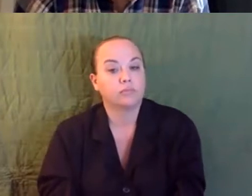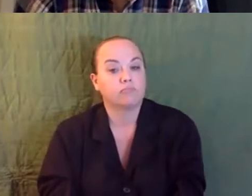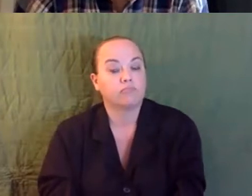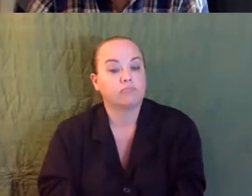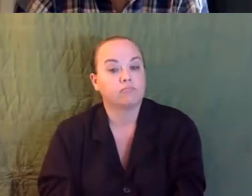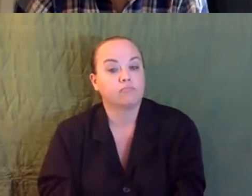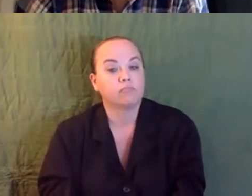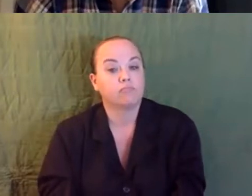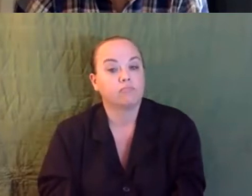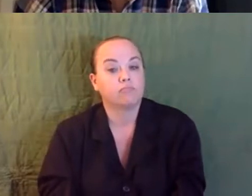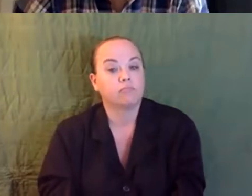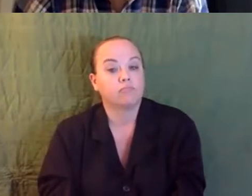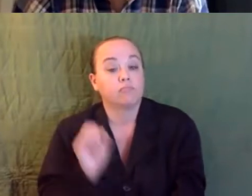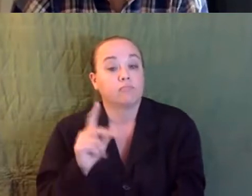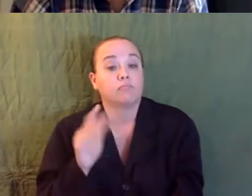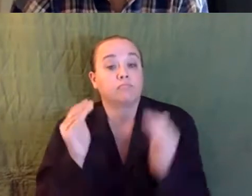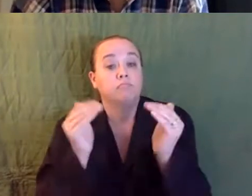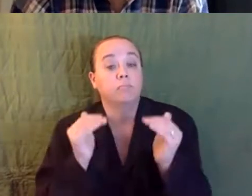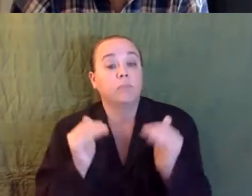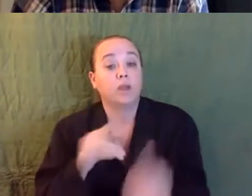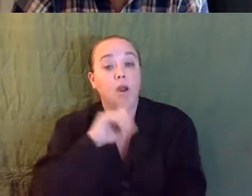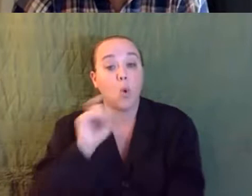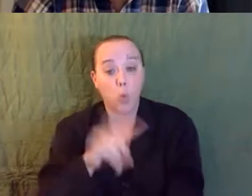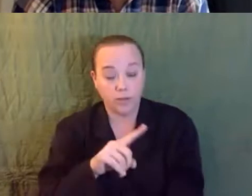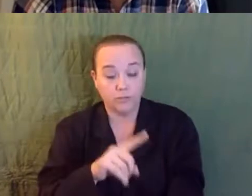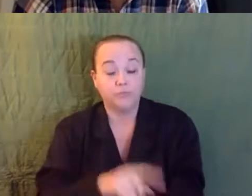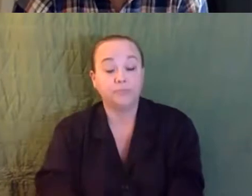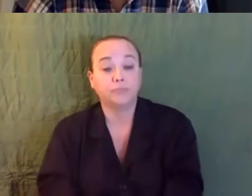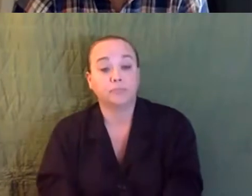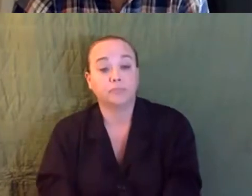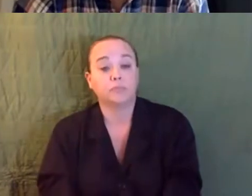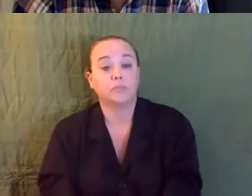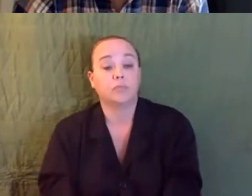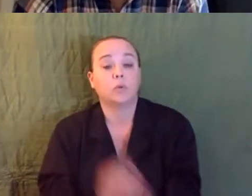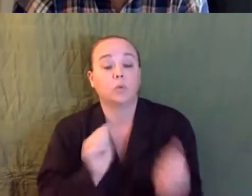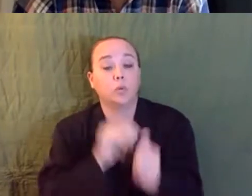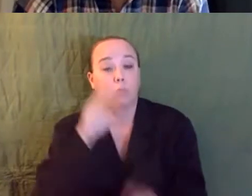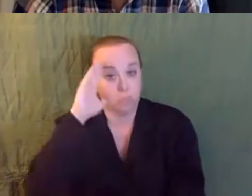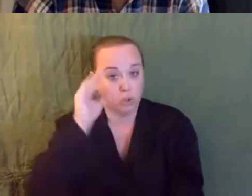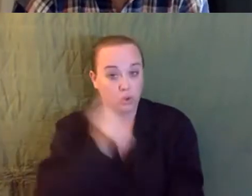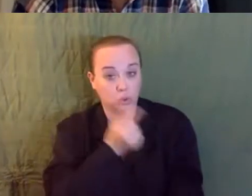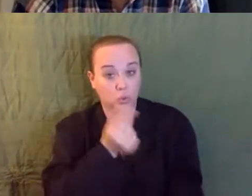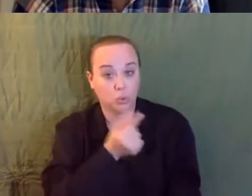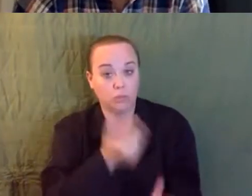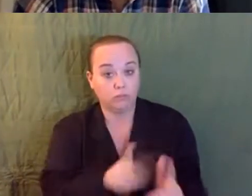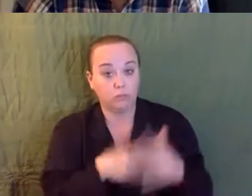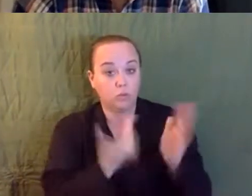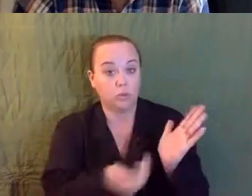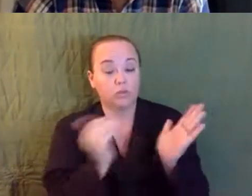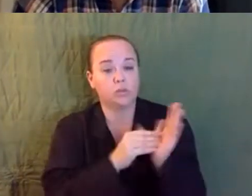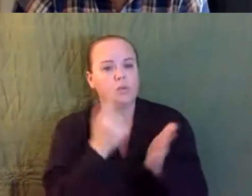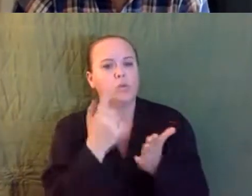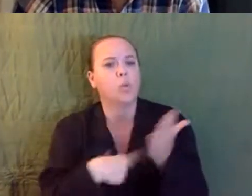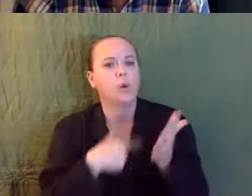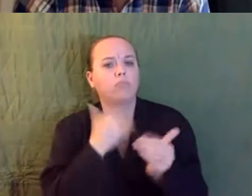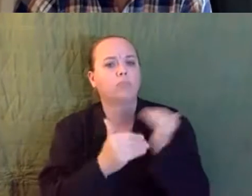right. Next question, and we are with Mr. Gregory beginning. What steps can we